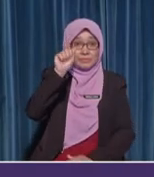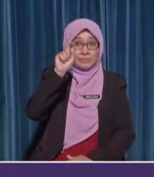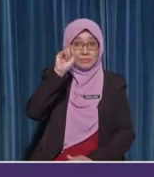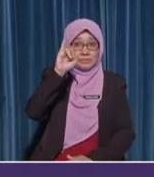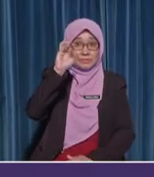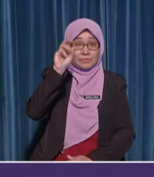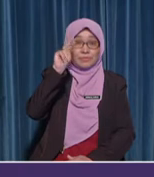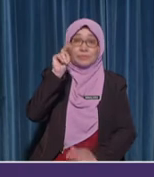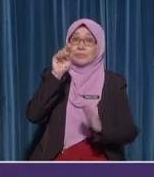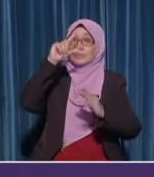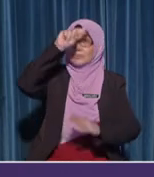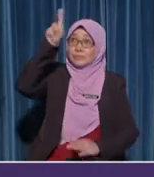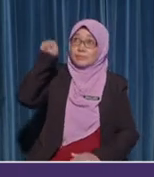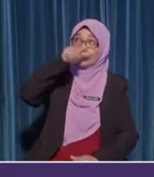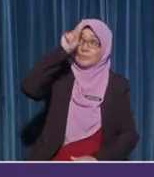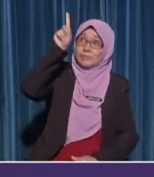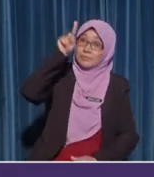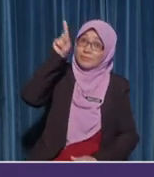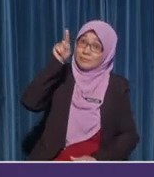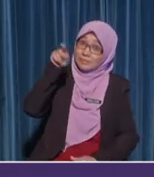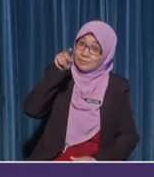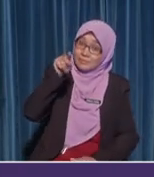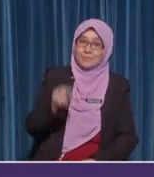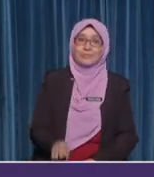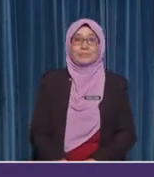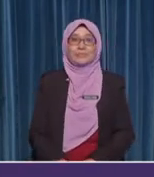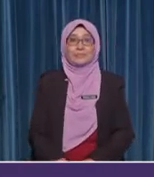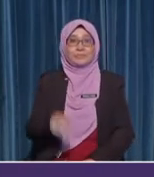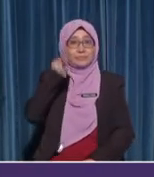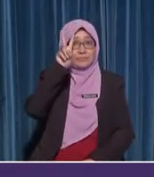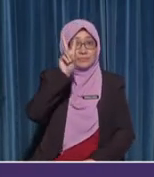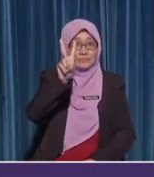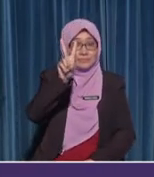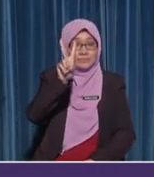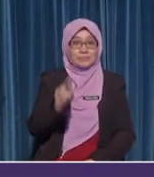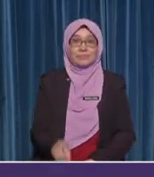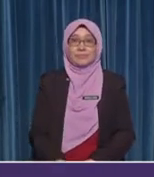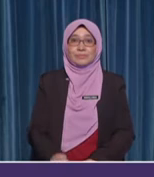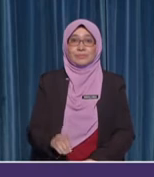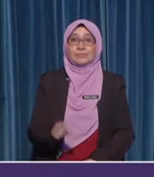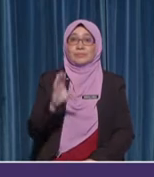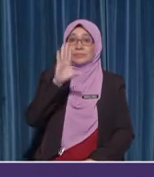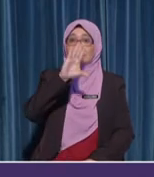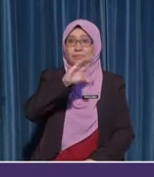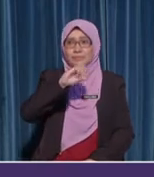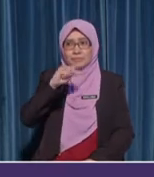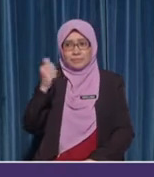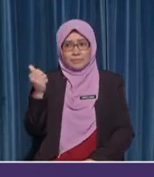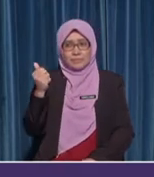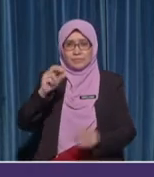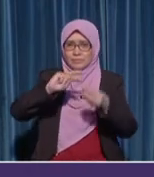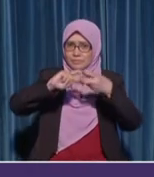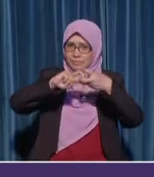clock face. Second, we are going to solve problems